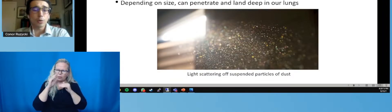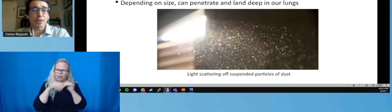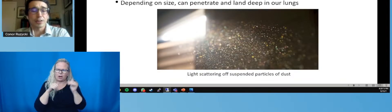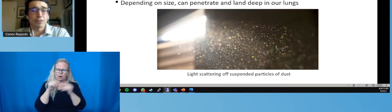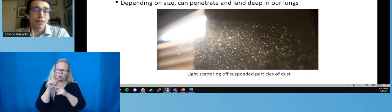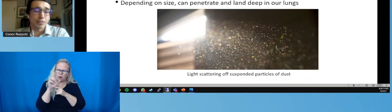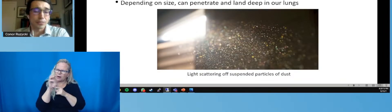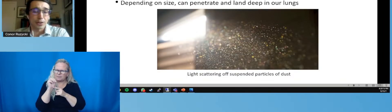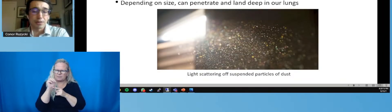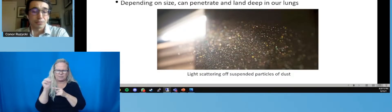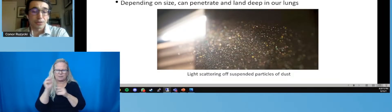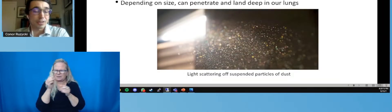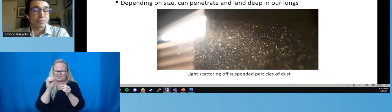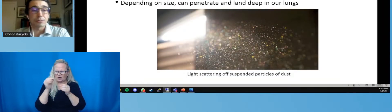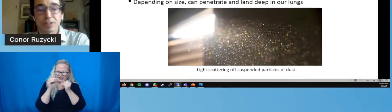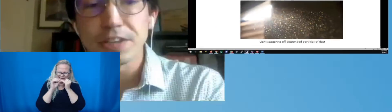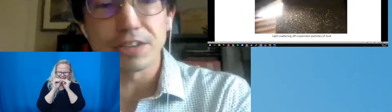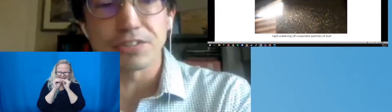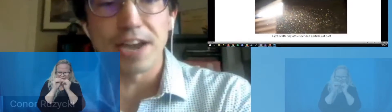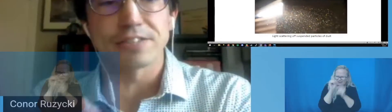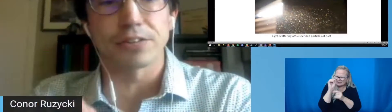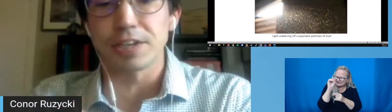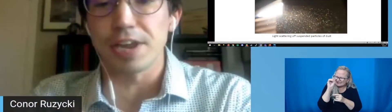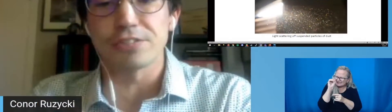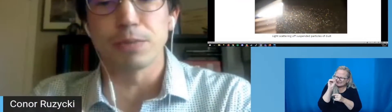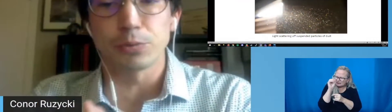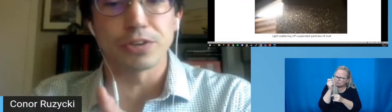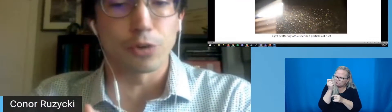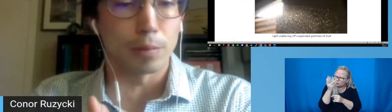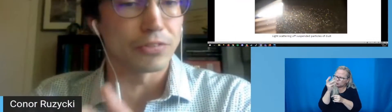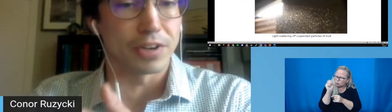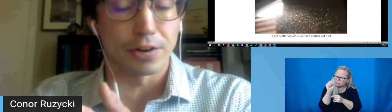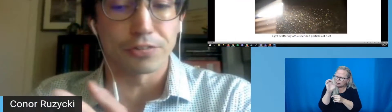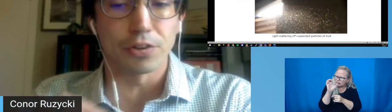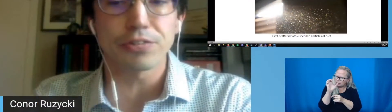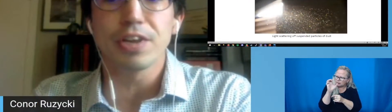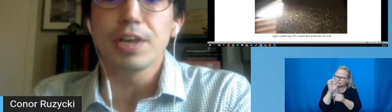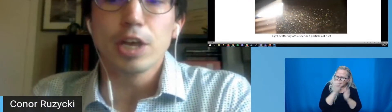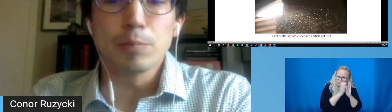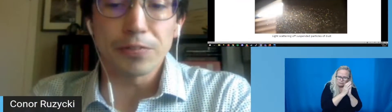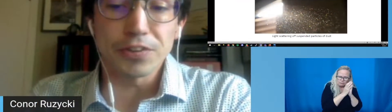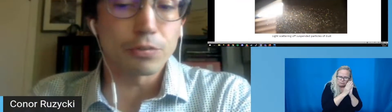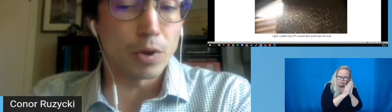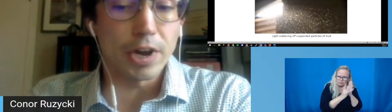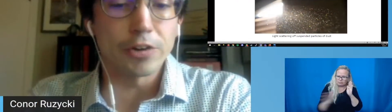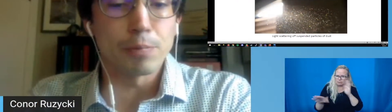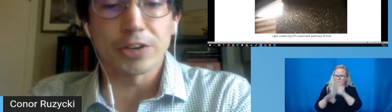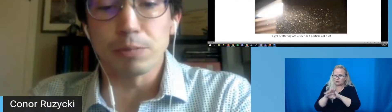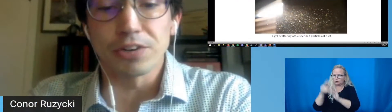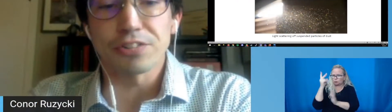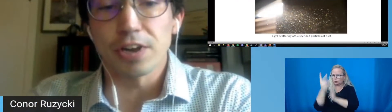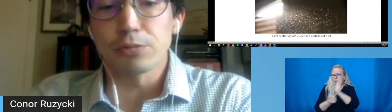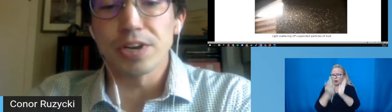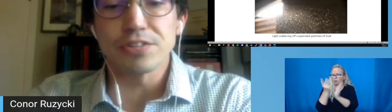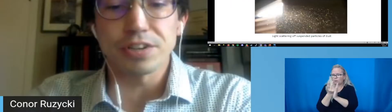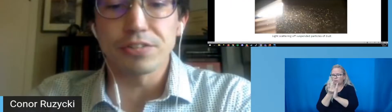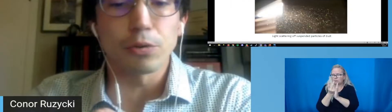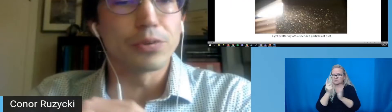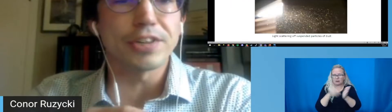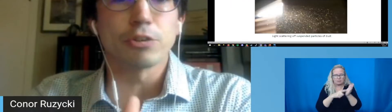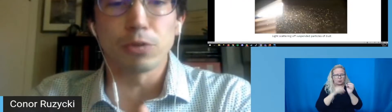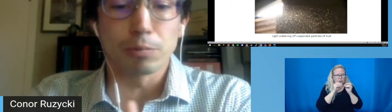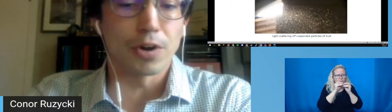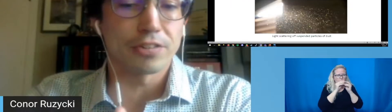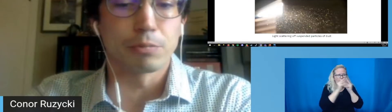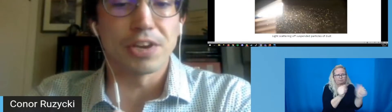And I do want to clarify that there isn't really an exact delineation between droplets and aerosols, but this 100 micrometer size range is